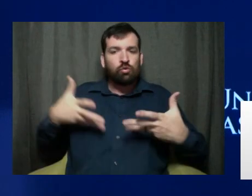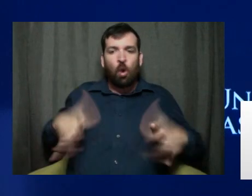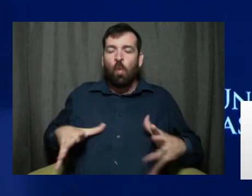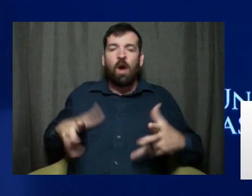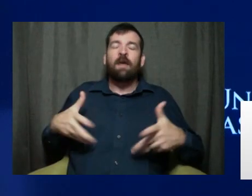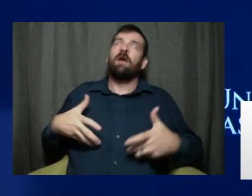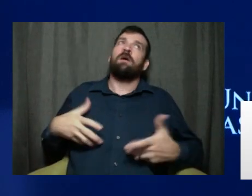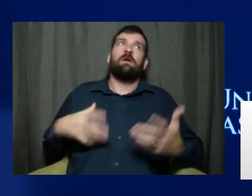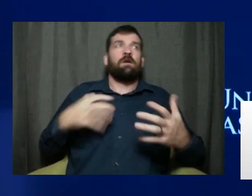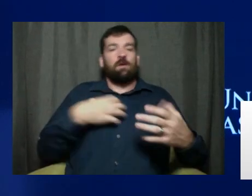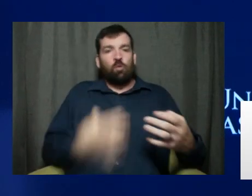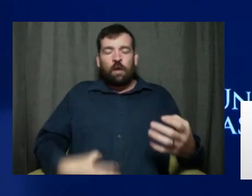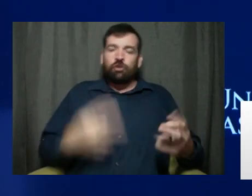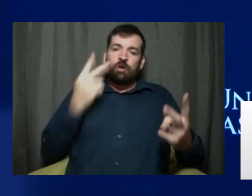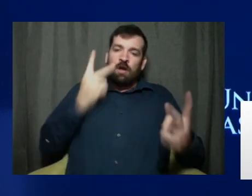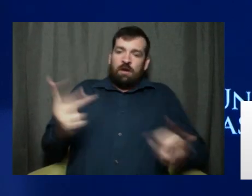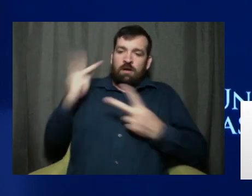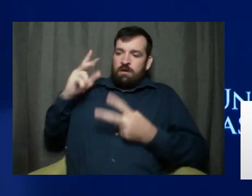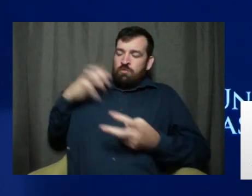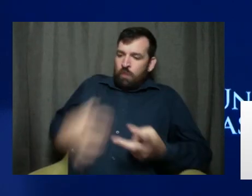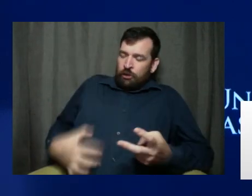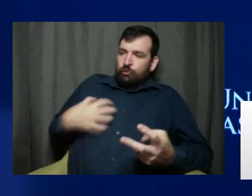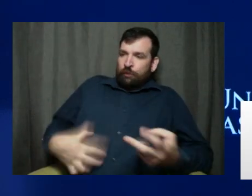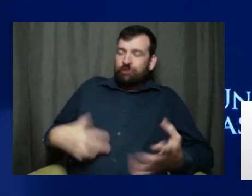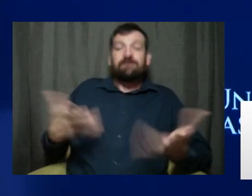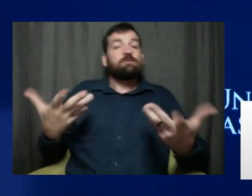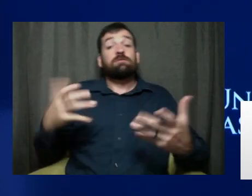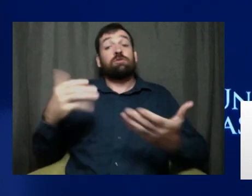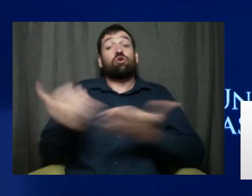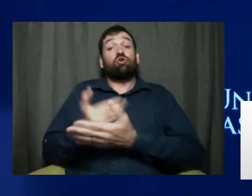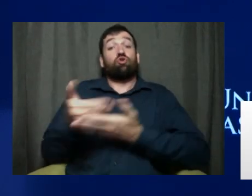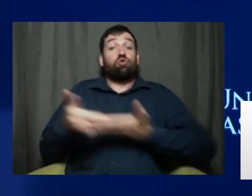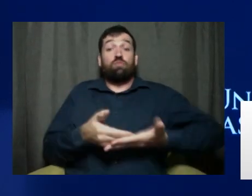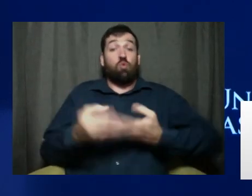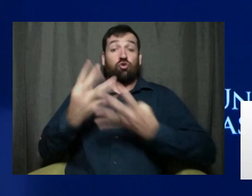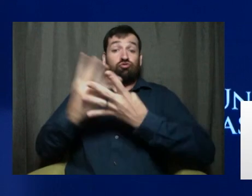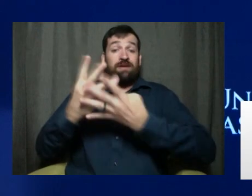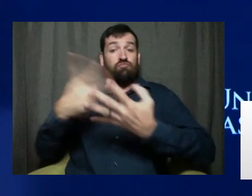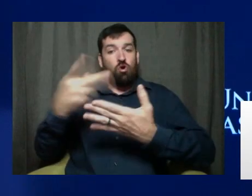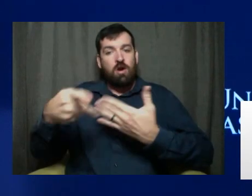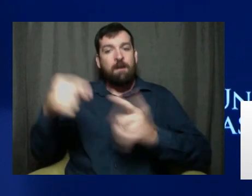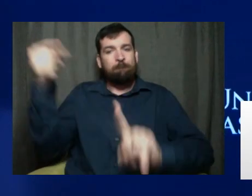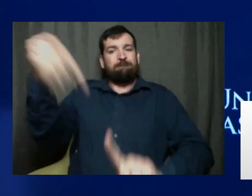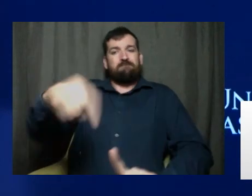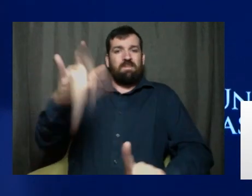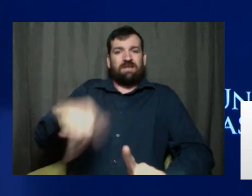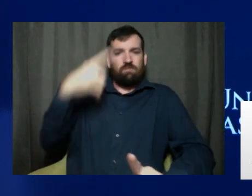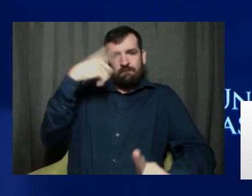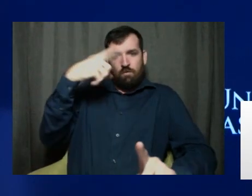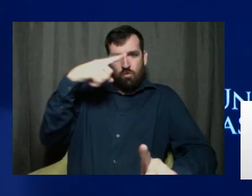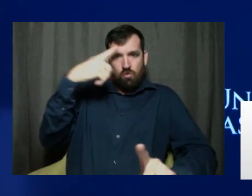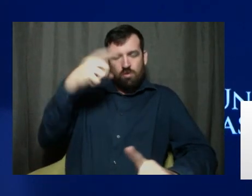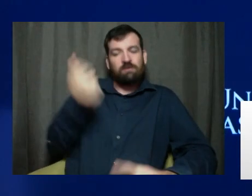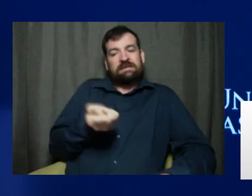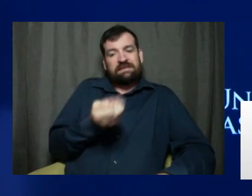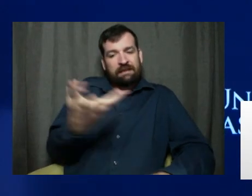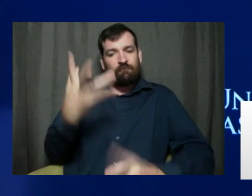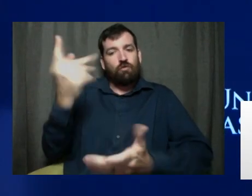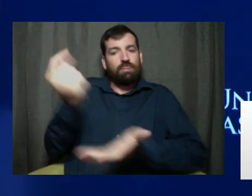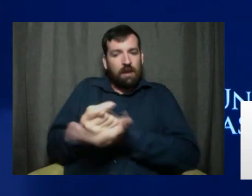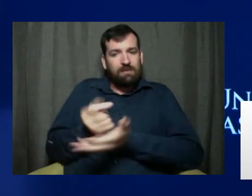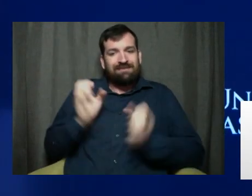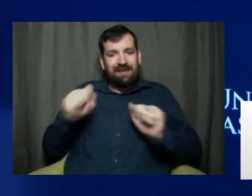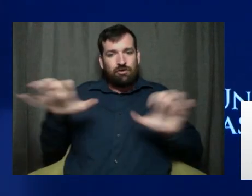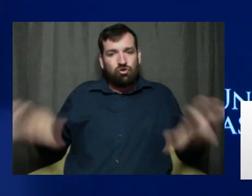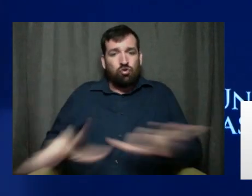situation. And the newborn screening program really gets that earlier diagnosis out there, because here there's multiple therapies we can do for an infant